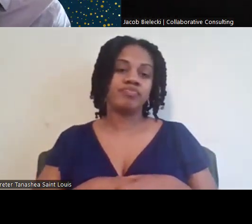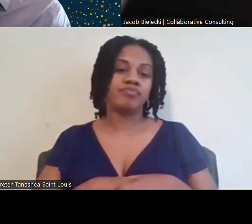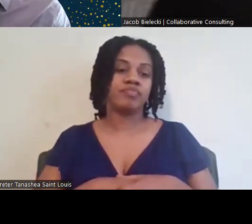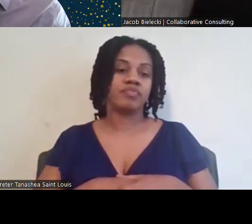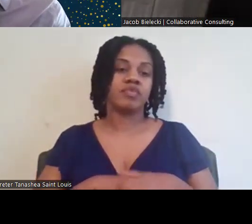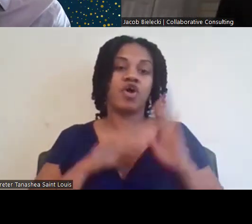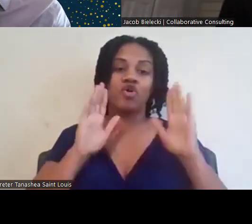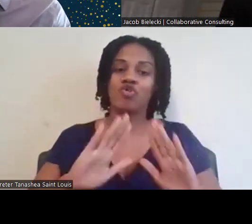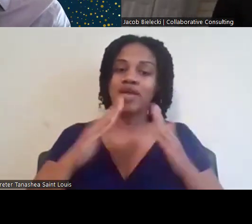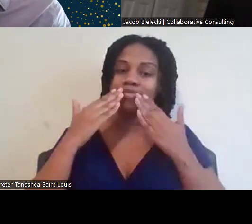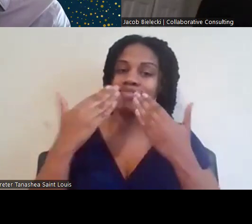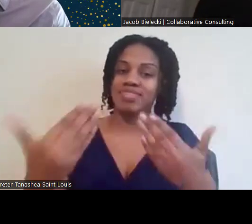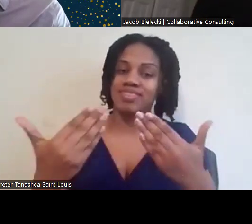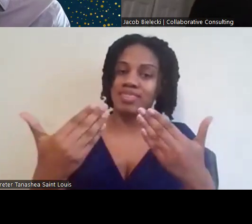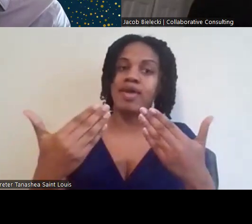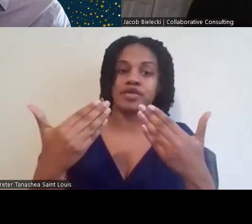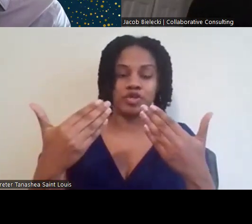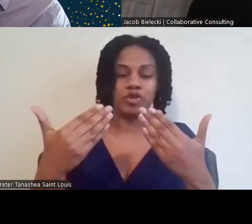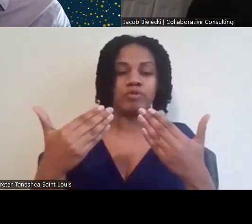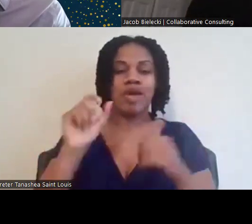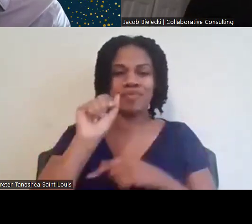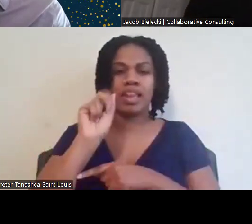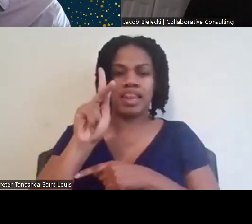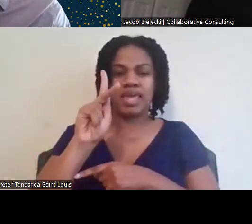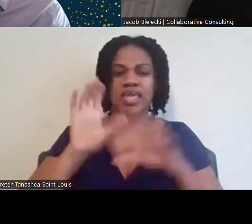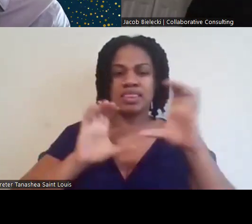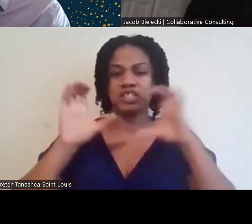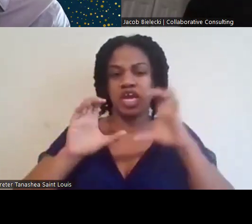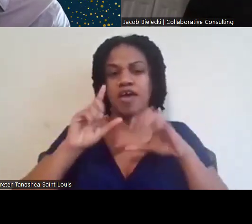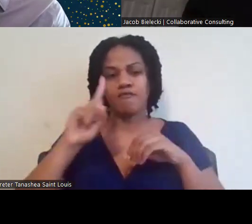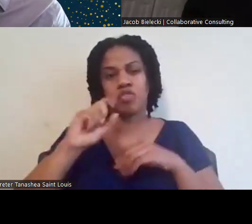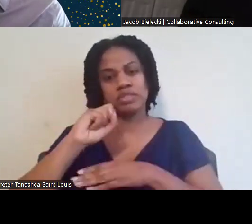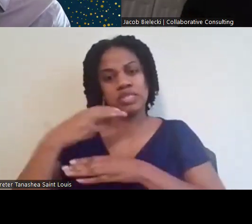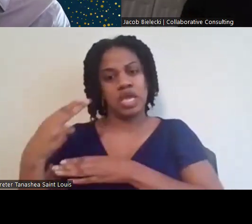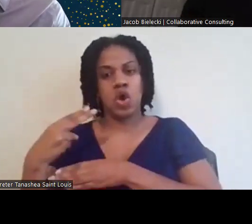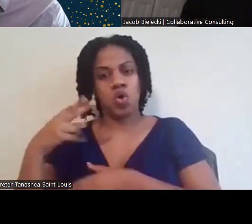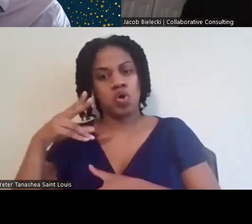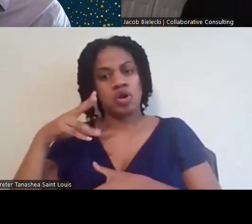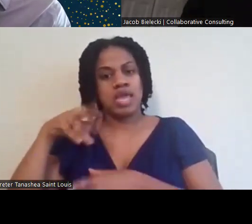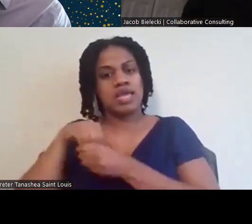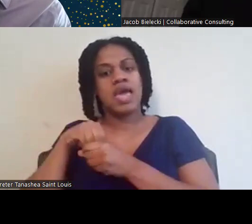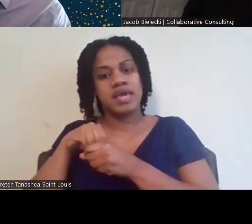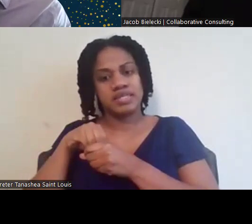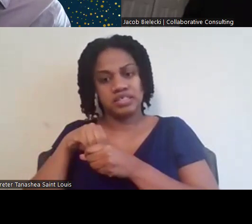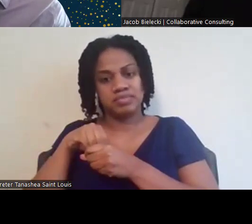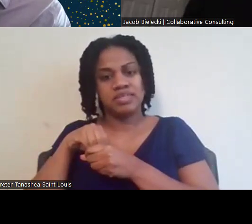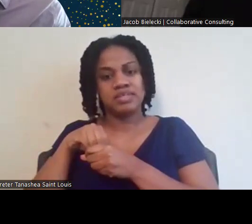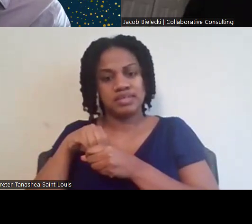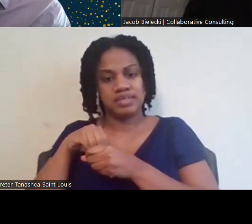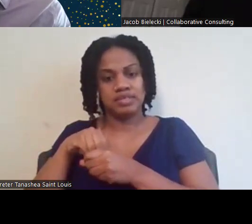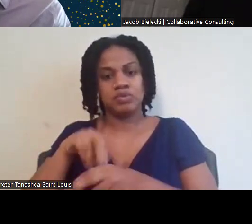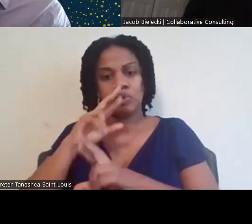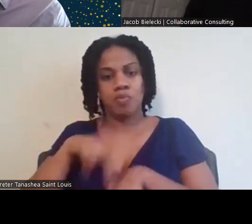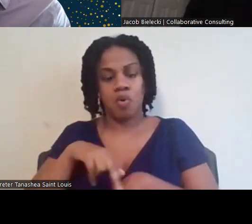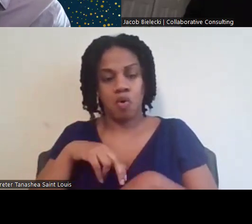Great, thank you. I'll drop the link in the chat for the Stakeholder Engagement Interview Insights report in just a moment. Thanks.